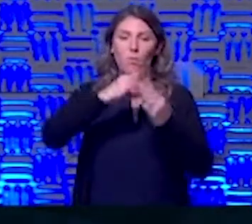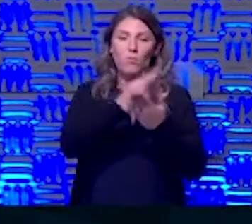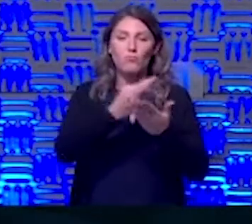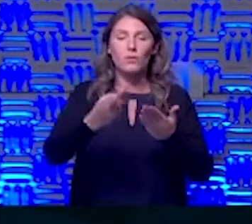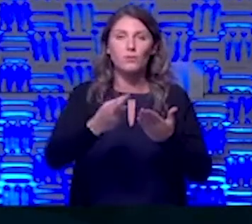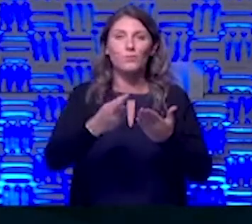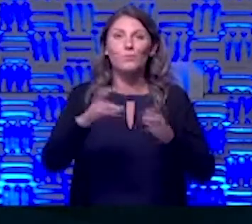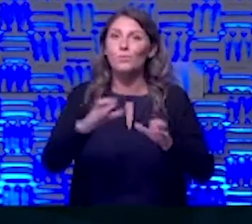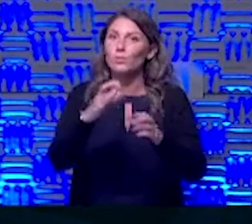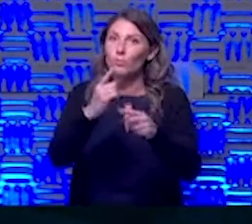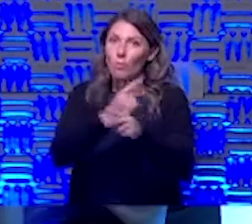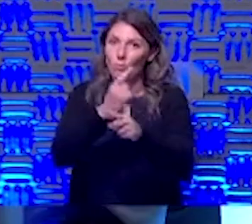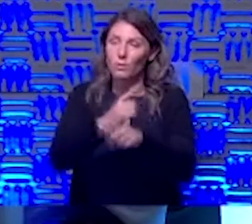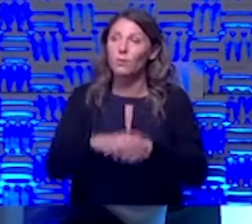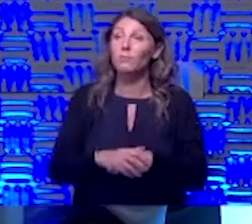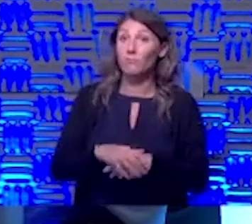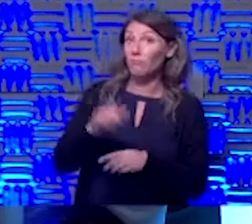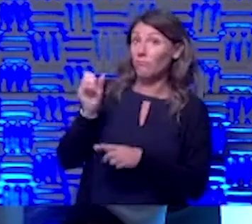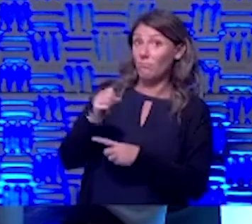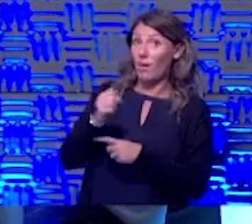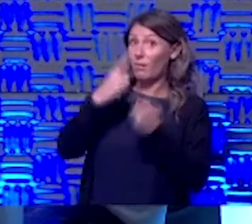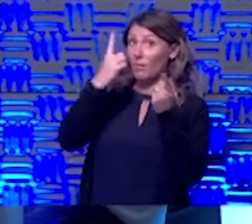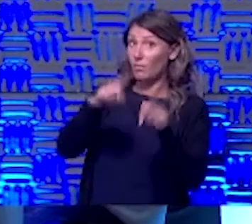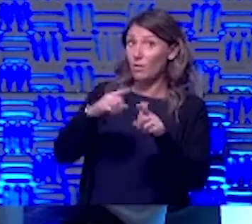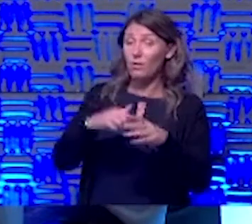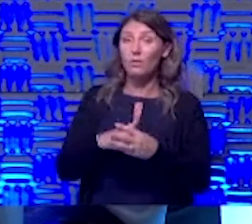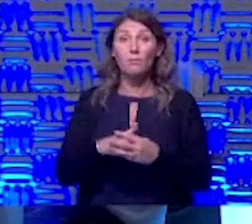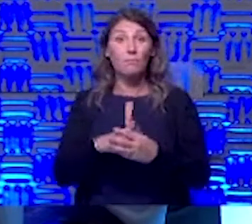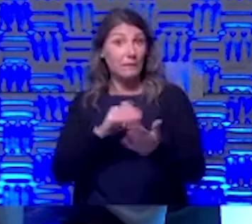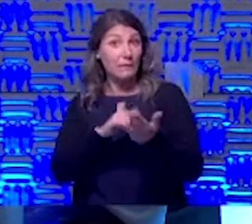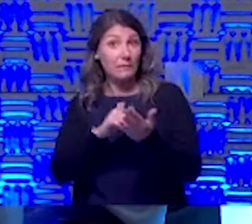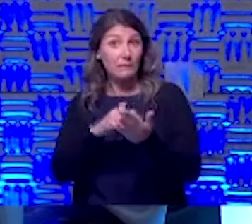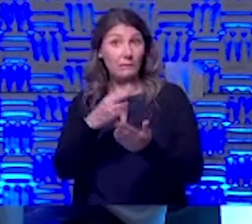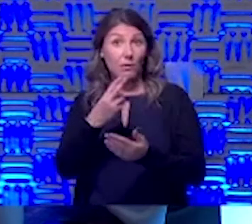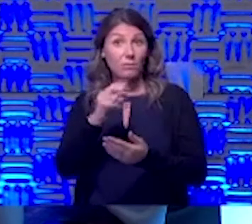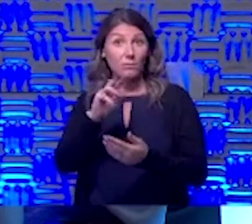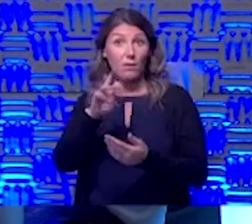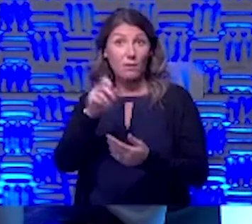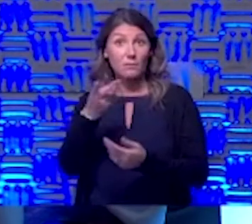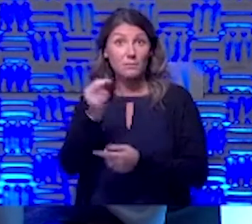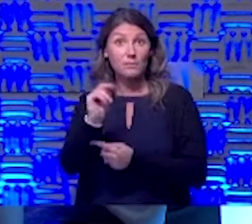right. Yeah. Yeah. Agreed. Absolutely. Doc Hawk. Absolutely.